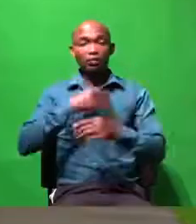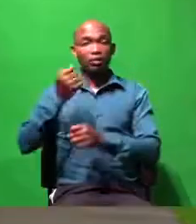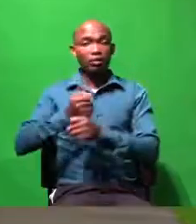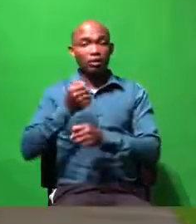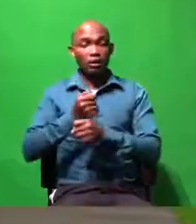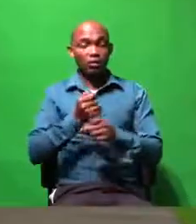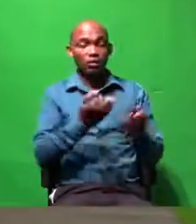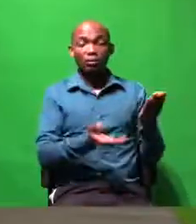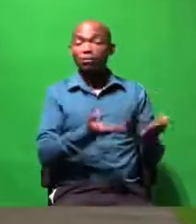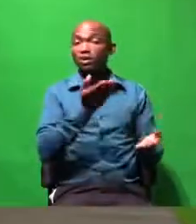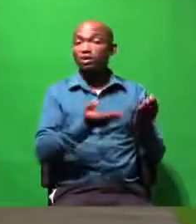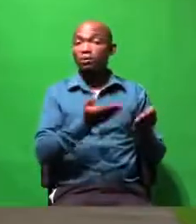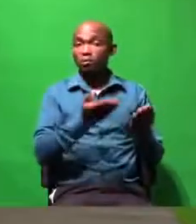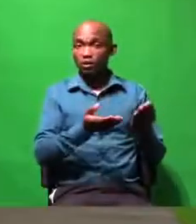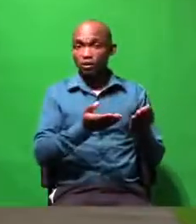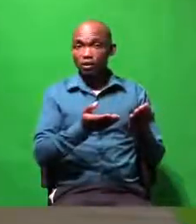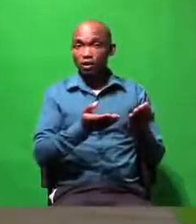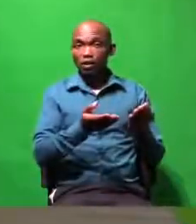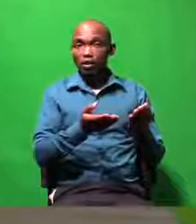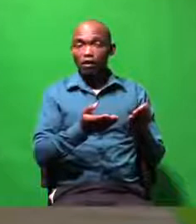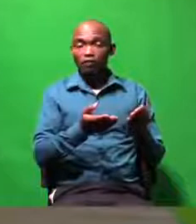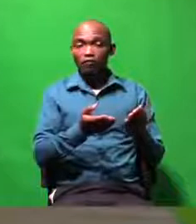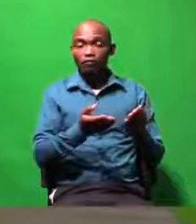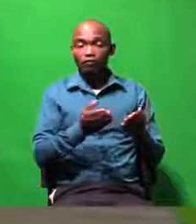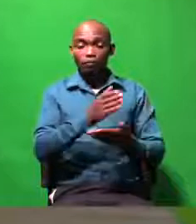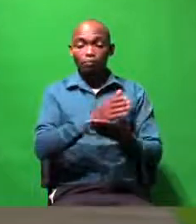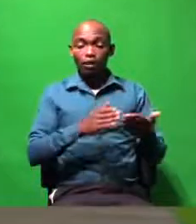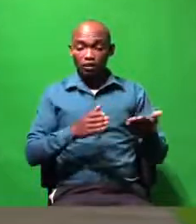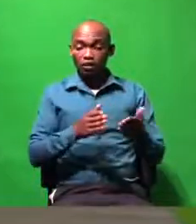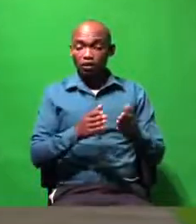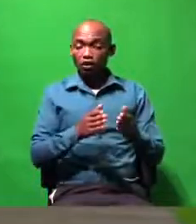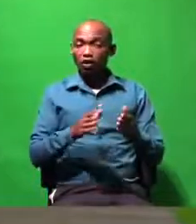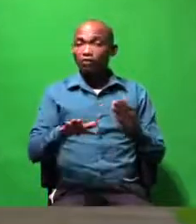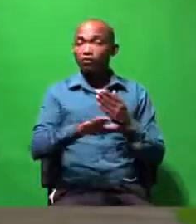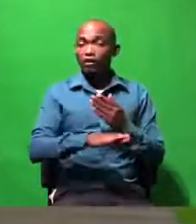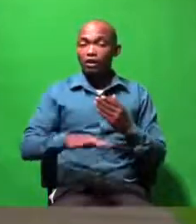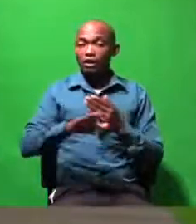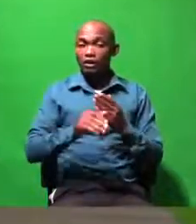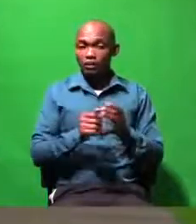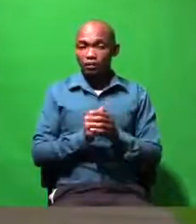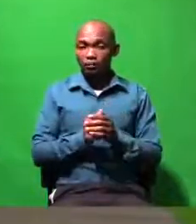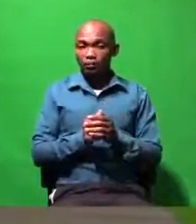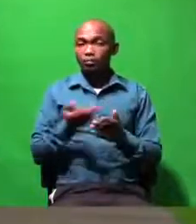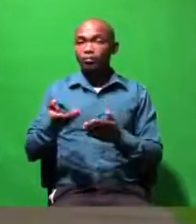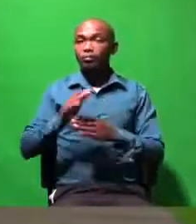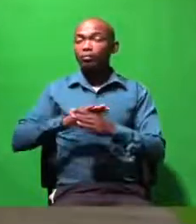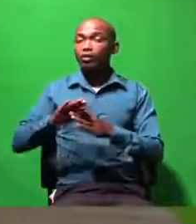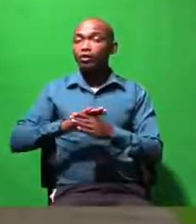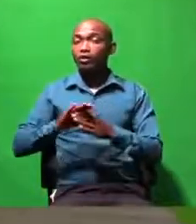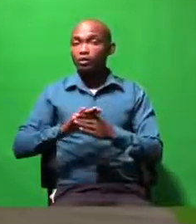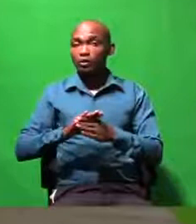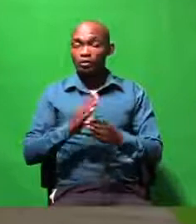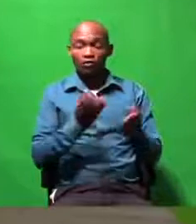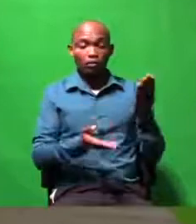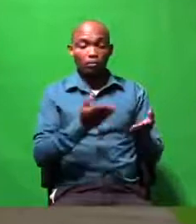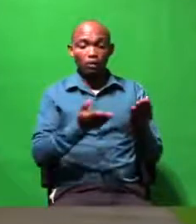measurement of a piece of land, and also we can use a different equipment which may use it to measure the land or